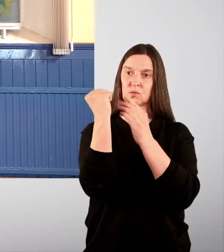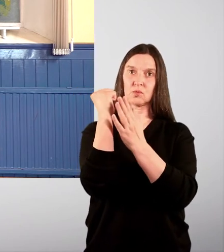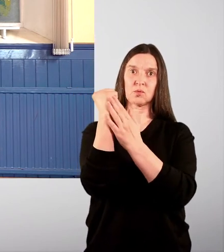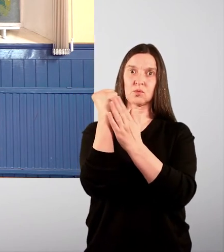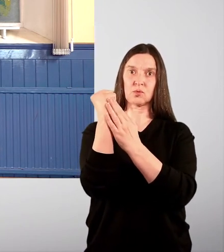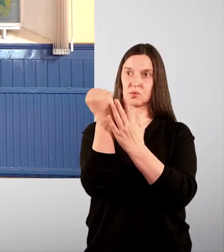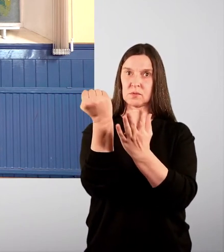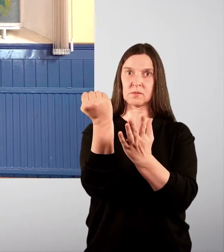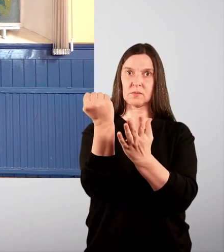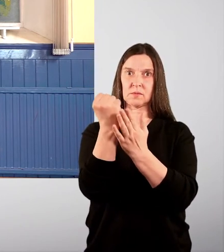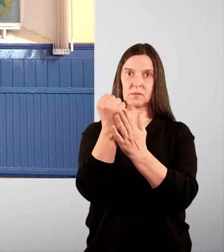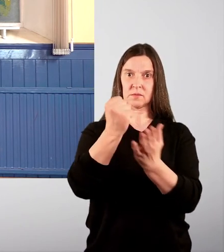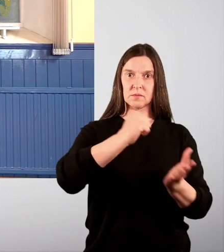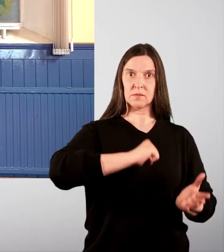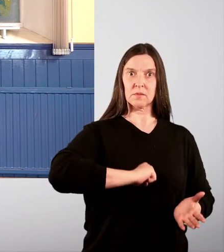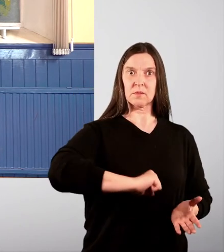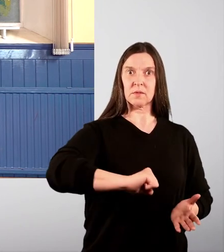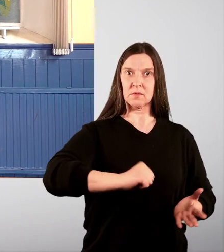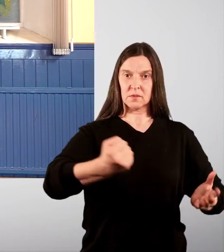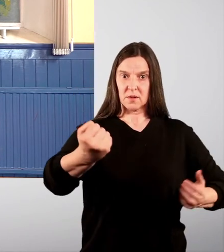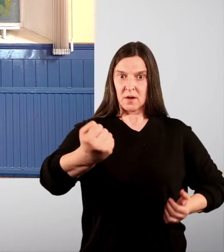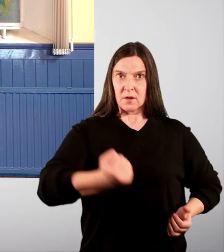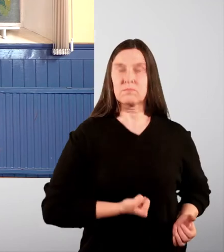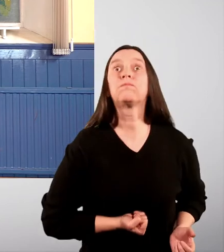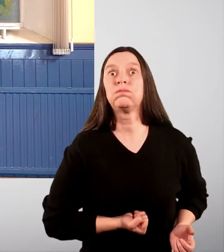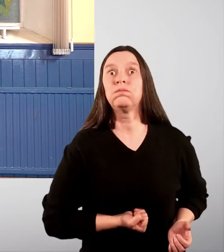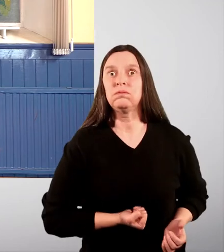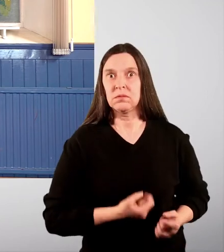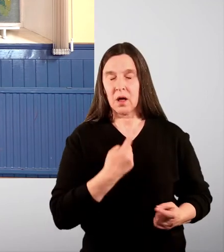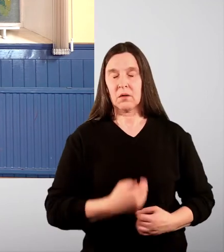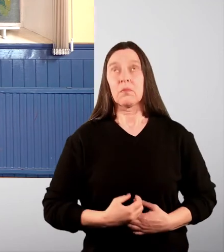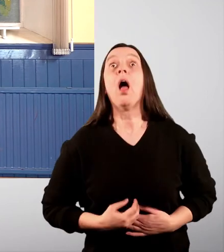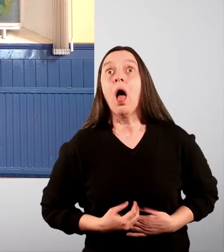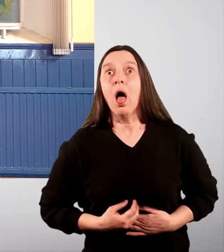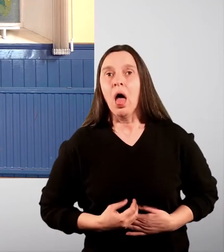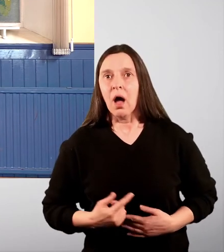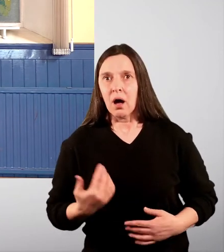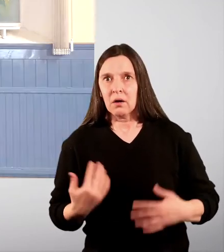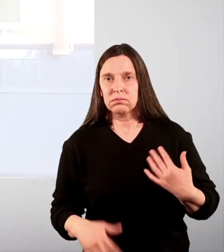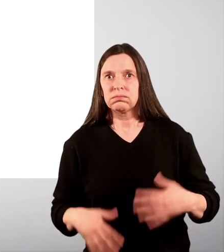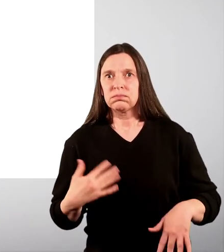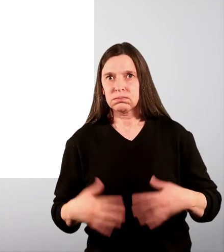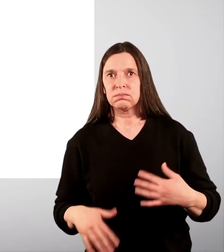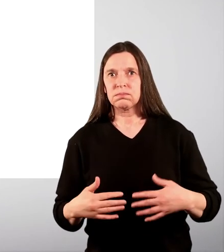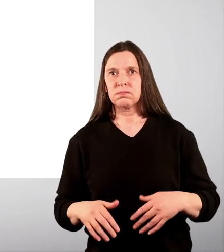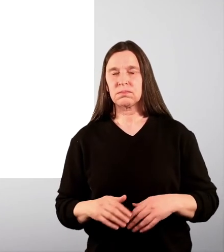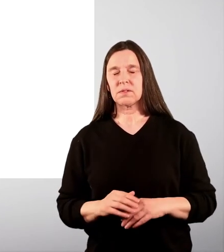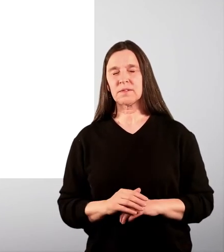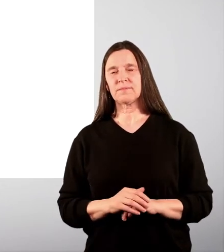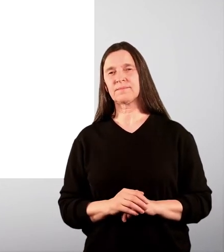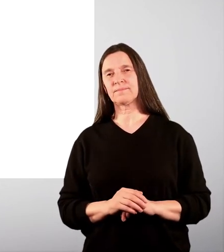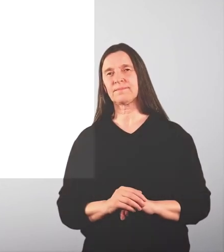with your hand, but instead of striking with the knuckles, which may break, you're going to strike with this paddy part. It's as if you've got a hammer on your hand.